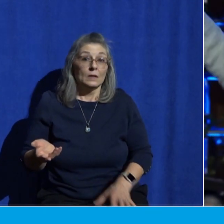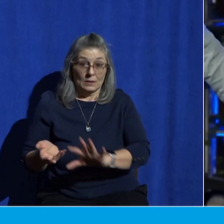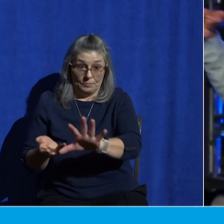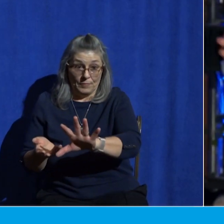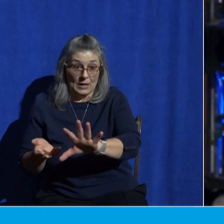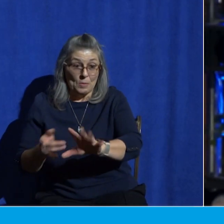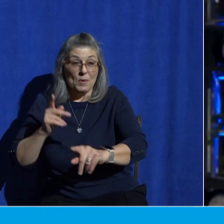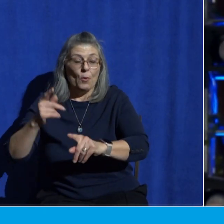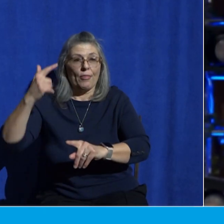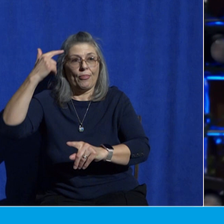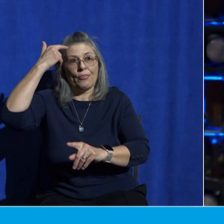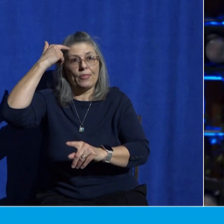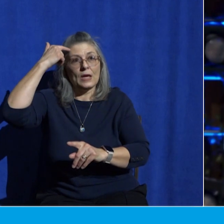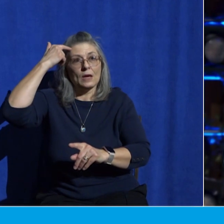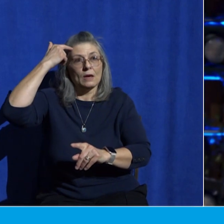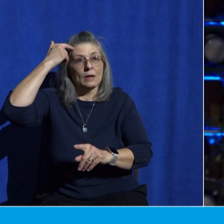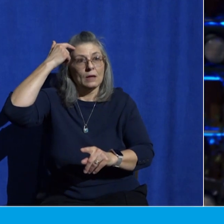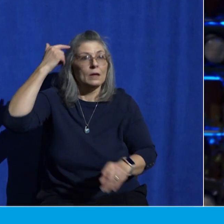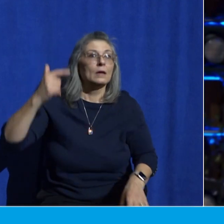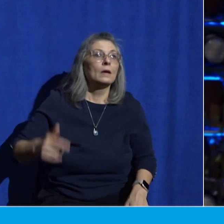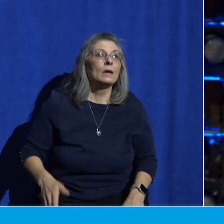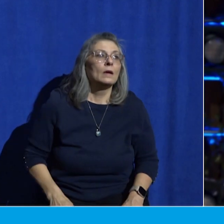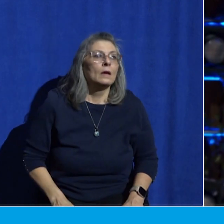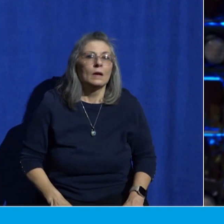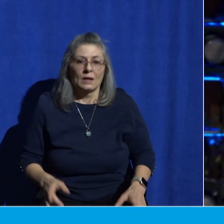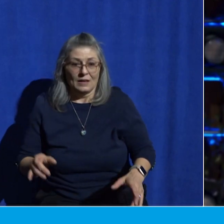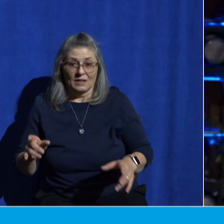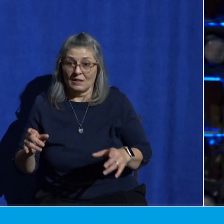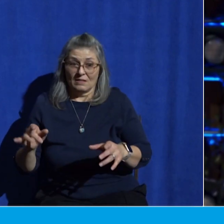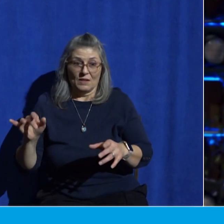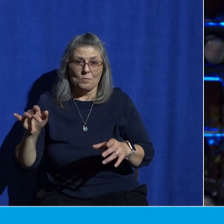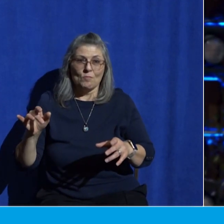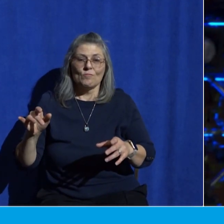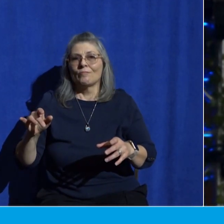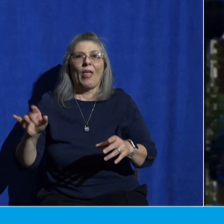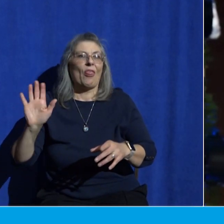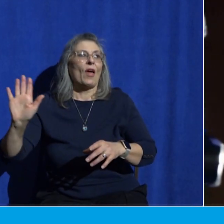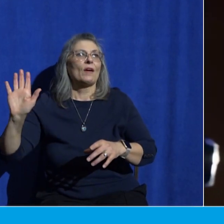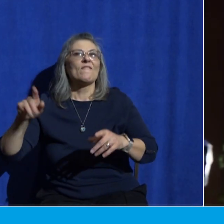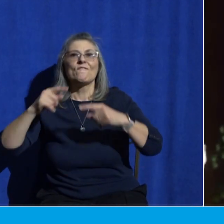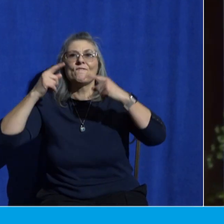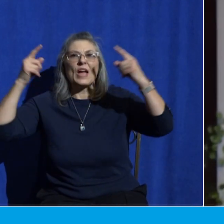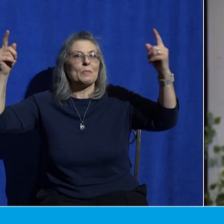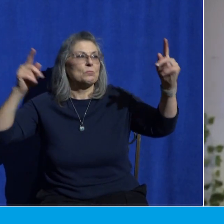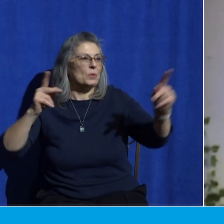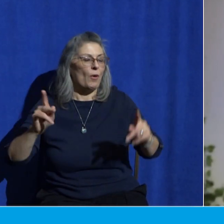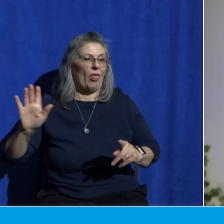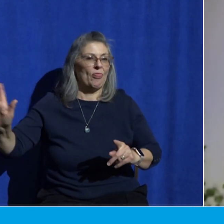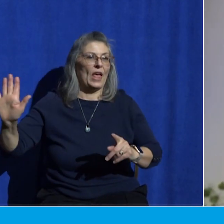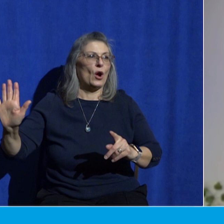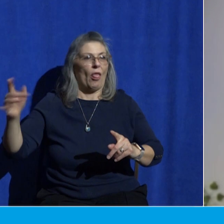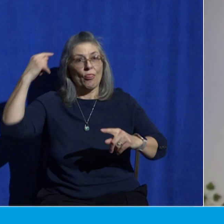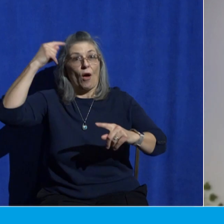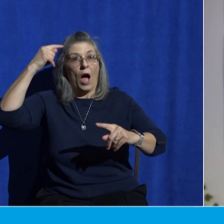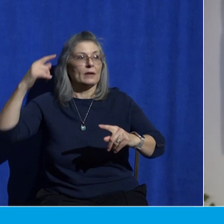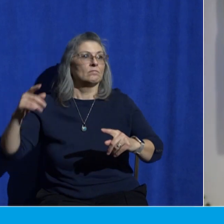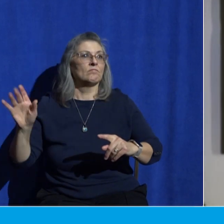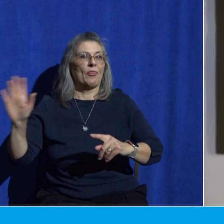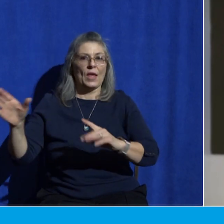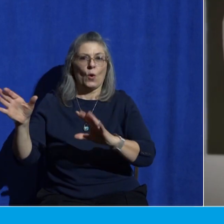these new thoughts from famous people and ditch. Because I go, yeah, your friends will